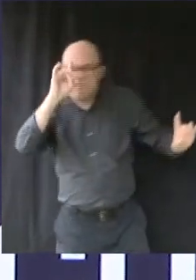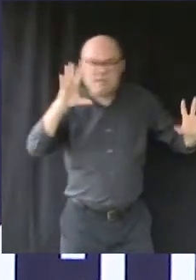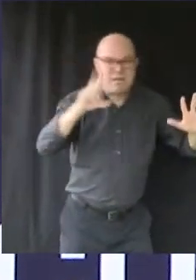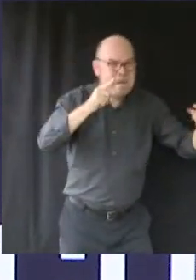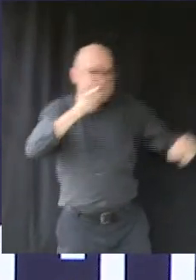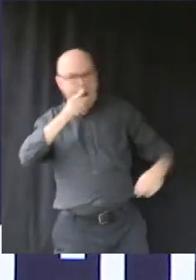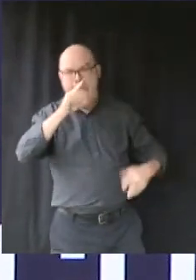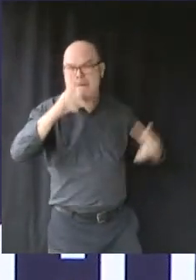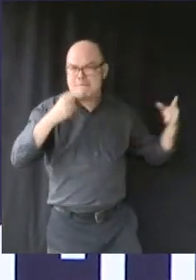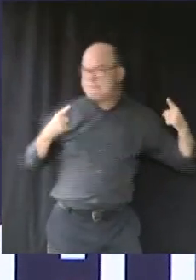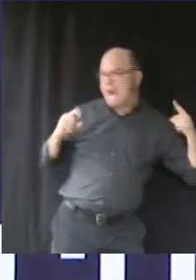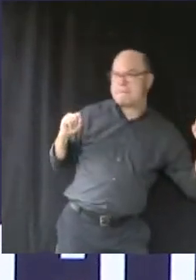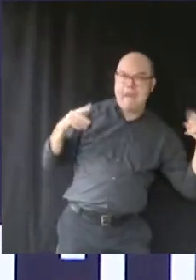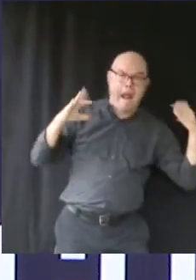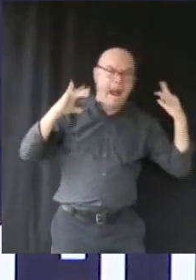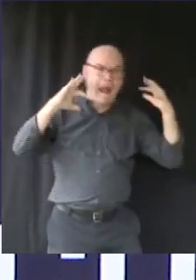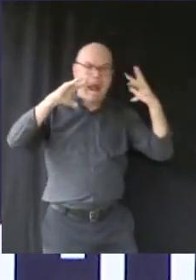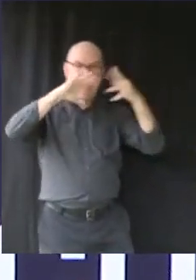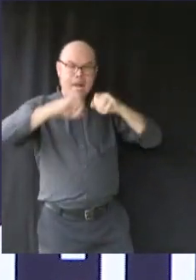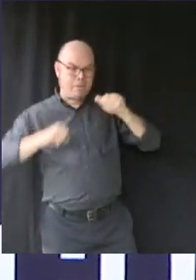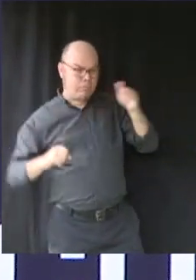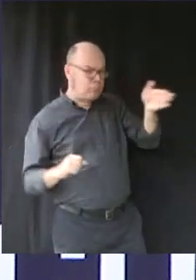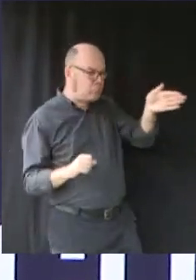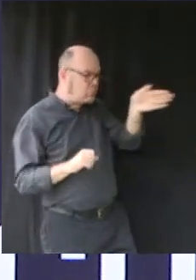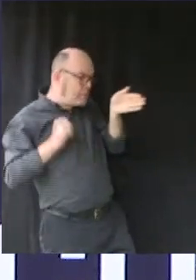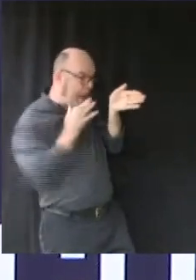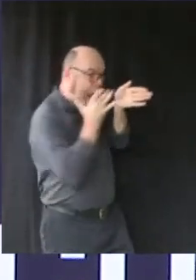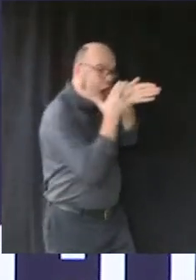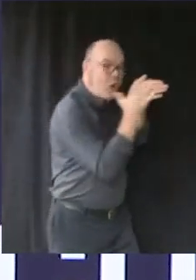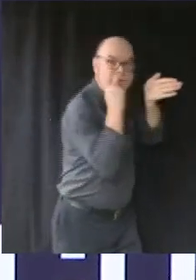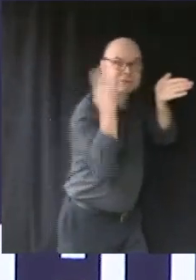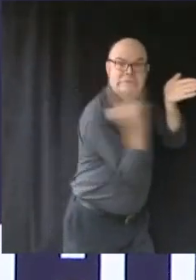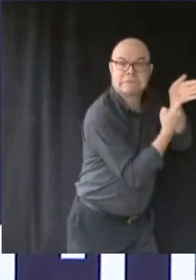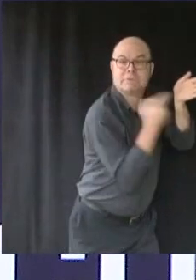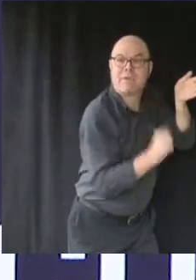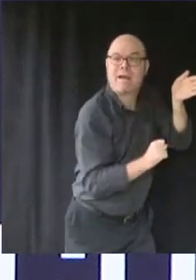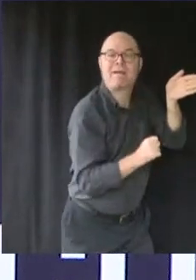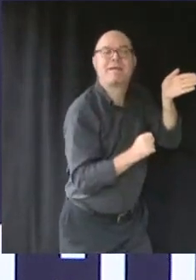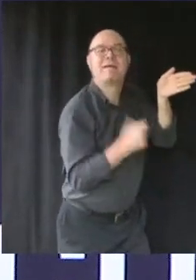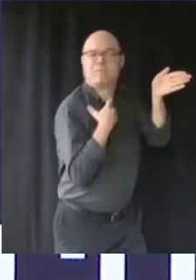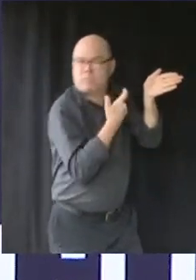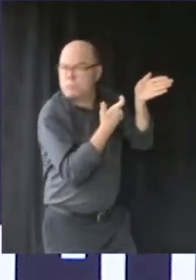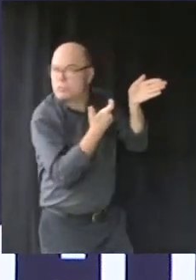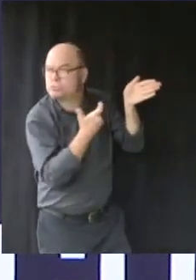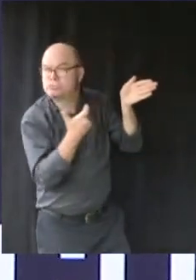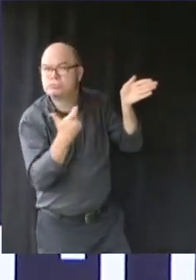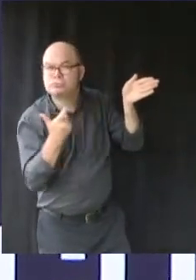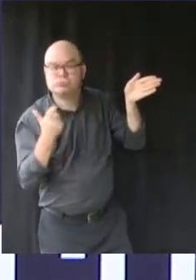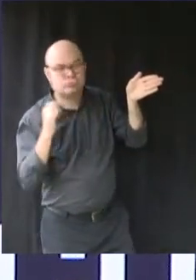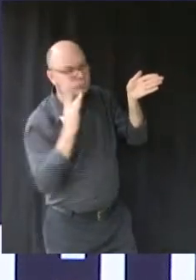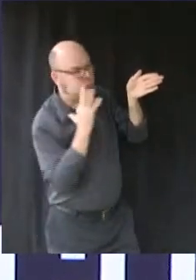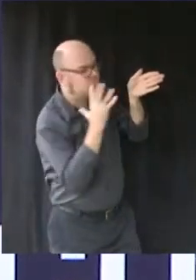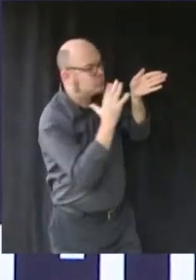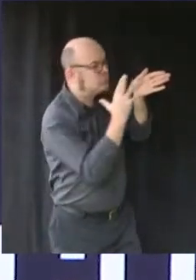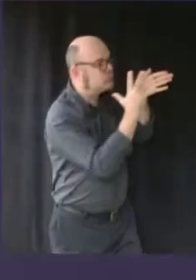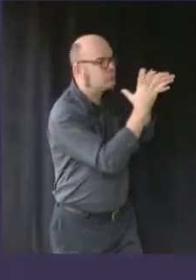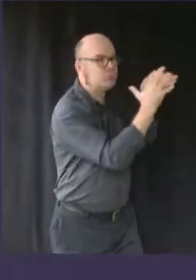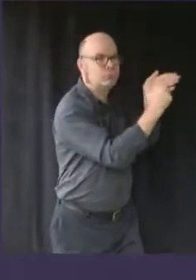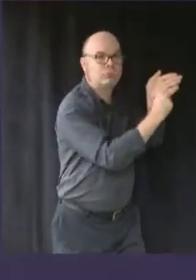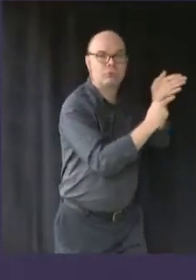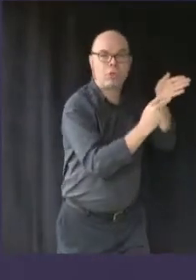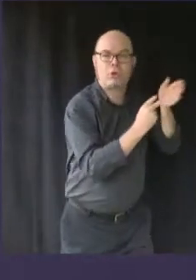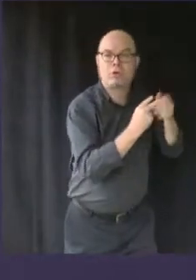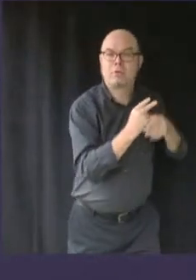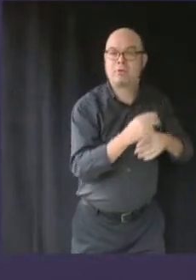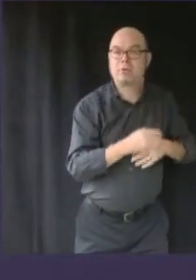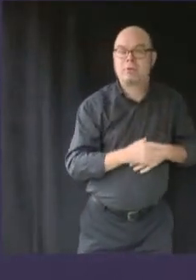perilous fight o'er the ramparts we've watched were